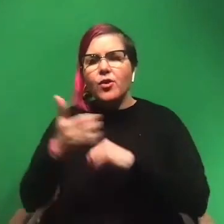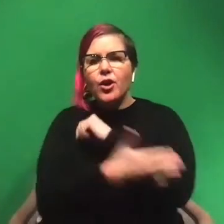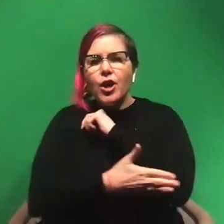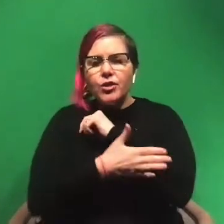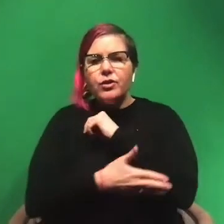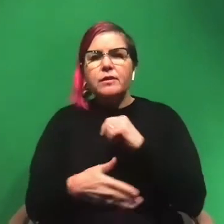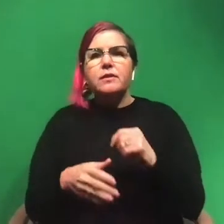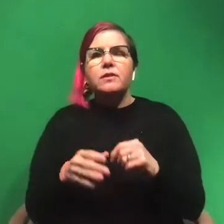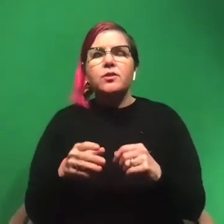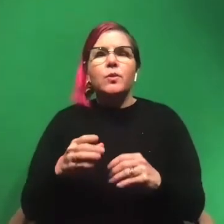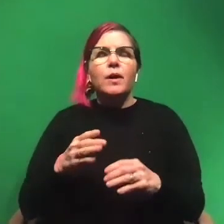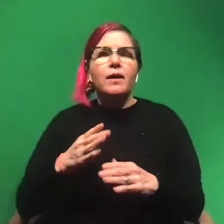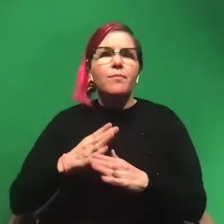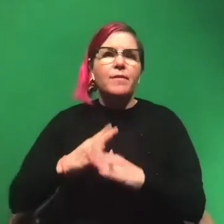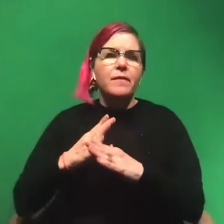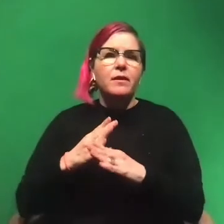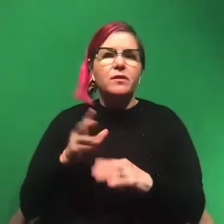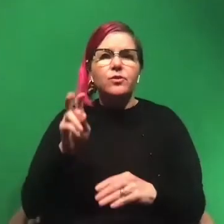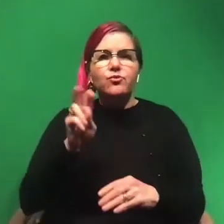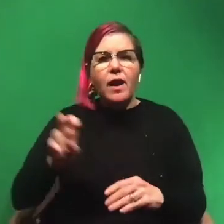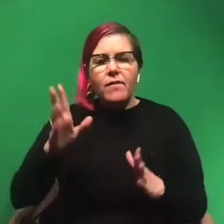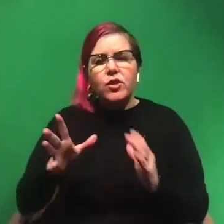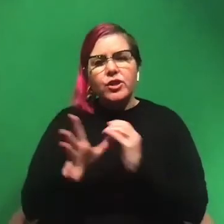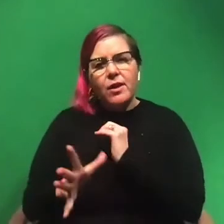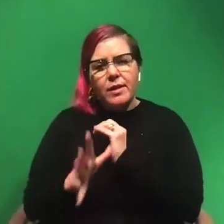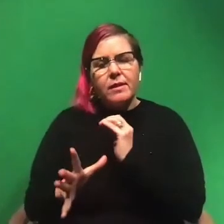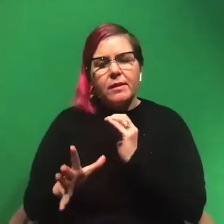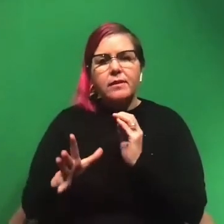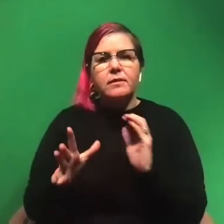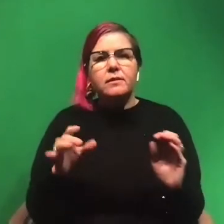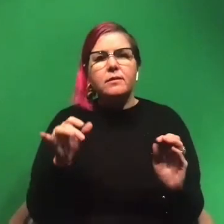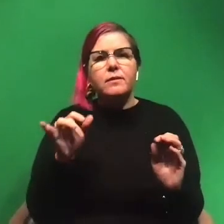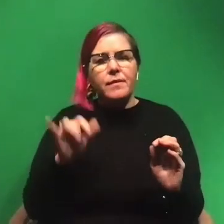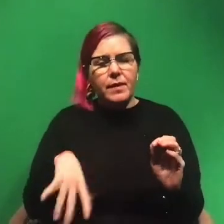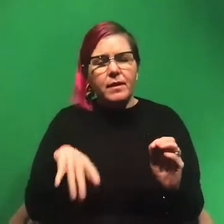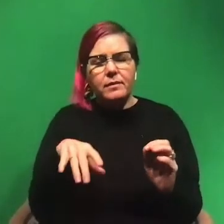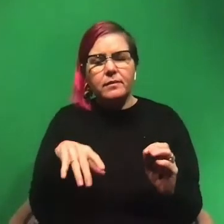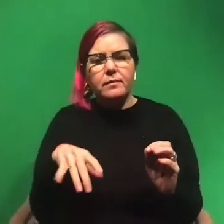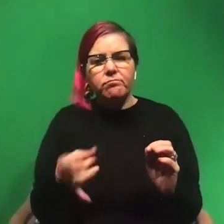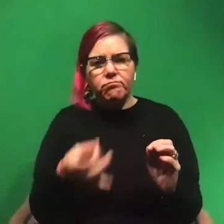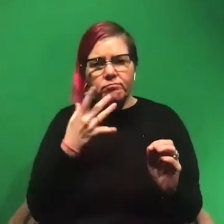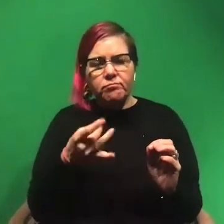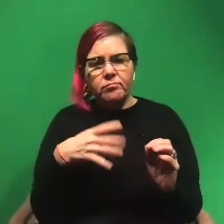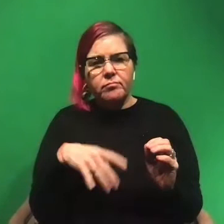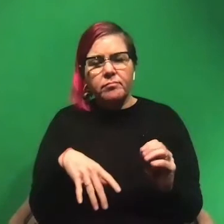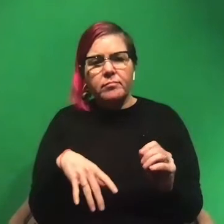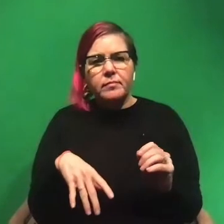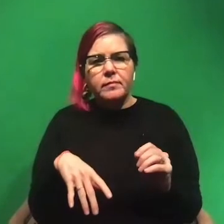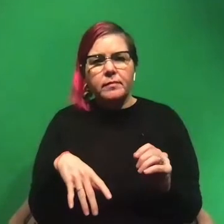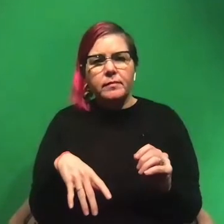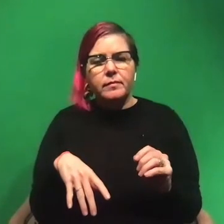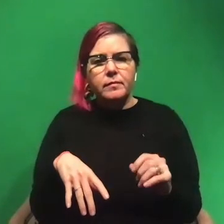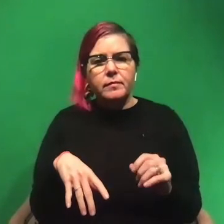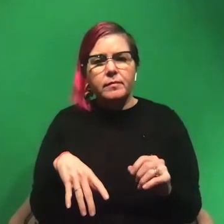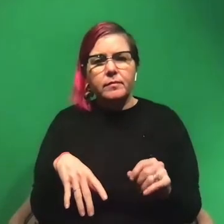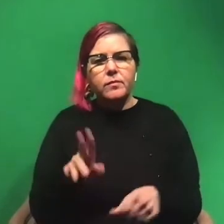to stop travel diarrhea. So that is azithromycin. It's using most of the times that